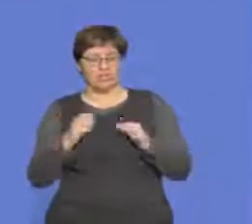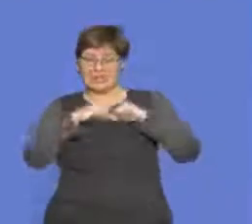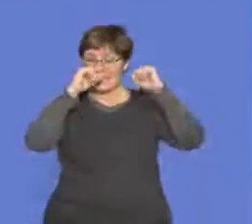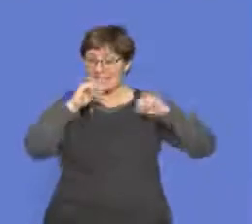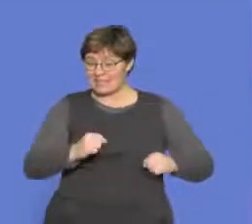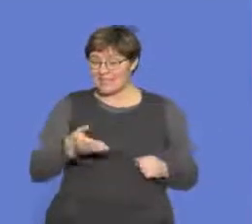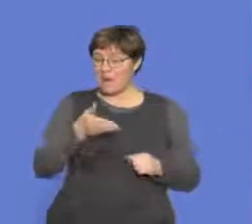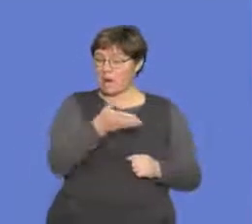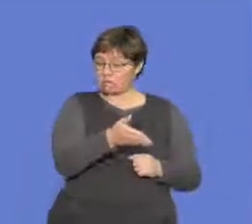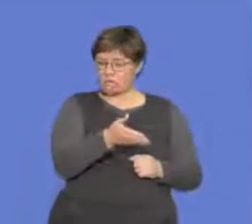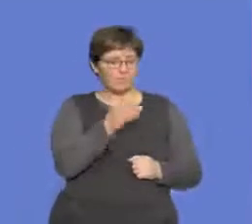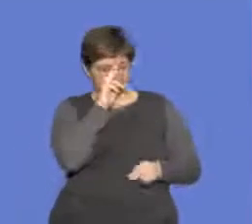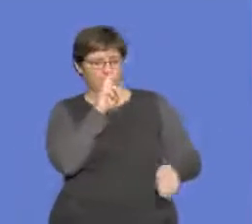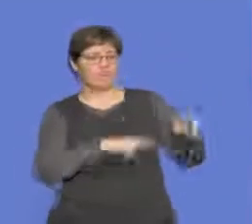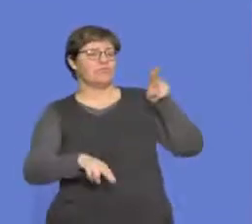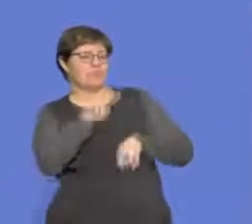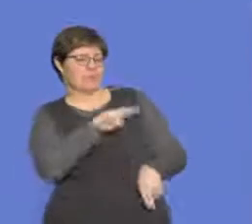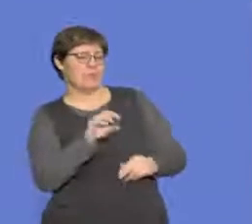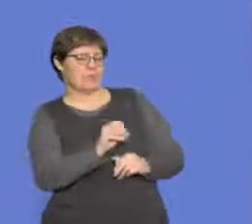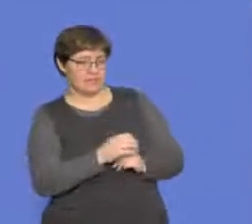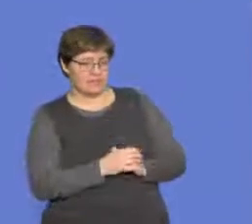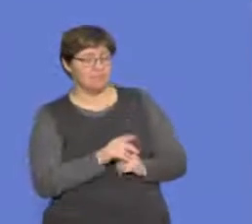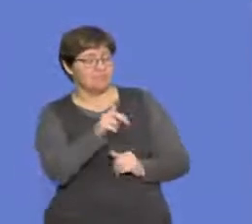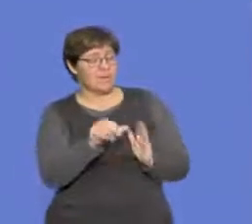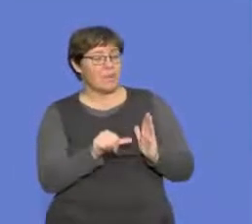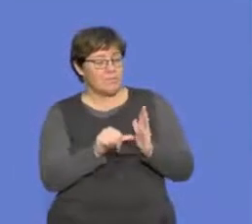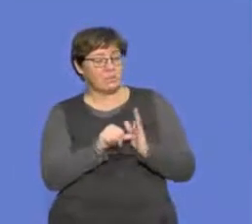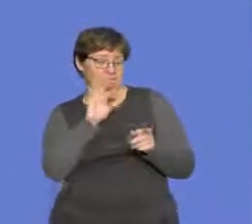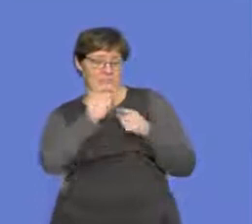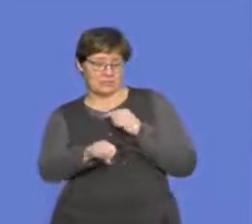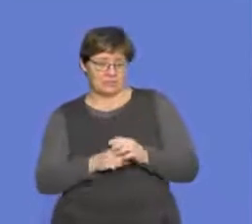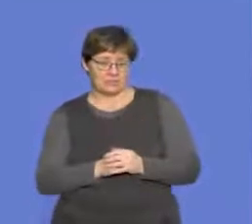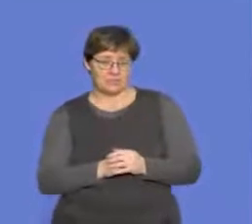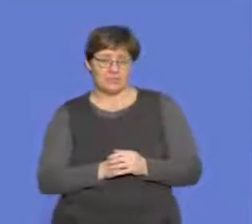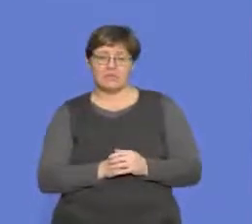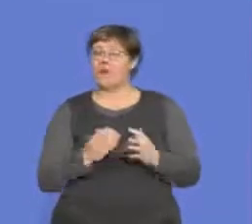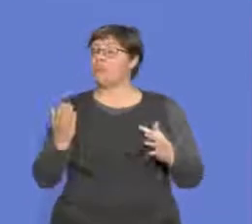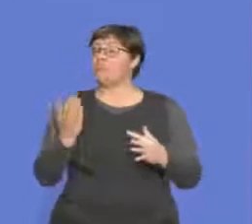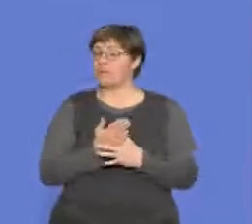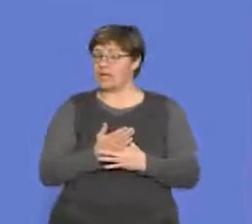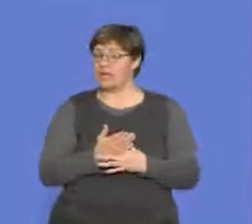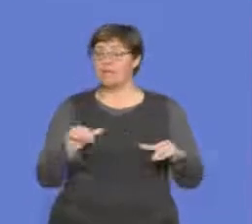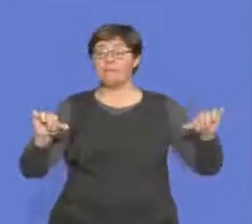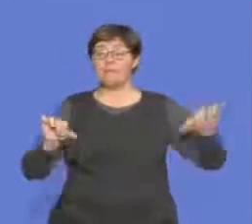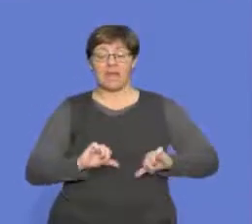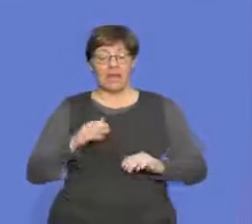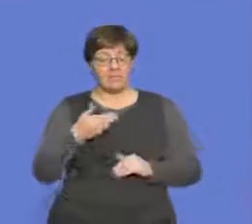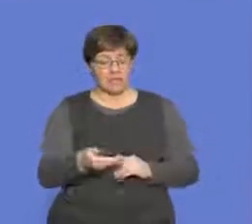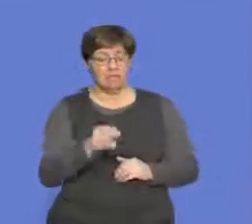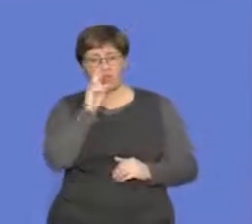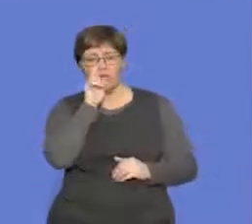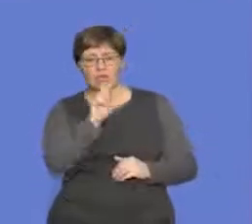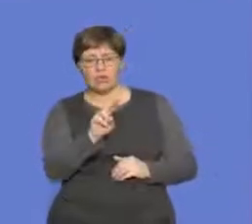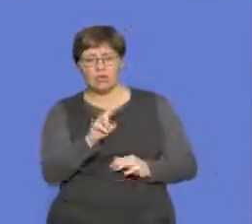placed that are being reviewed constantly, and that's important for us to be able to recognize. So let's have a little break, and when we get back, we will look at some of